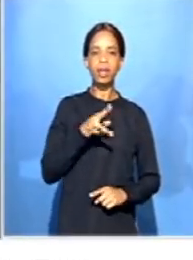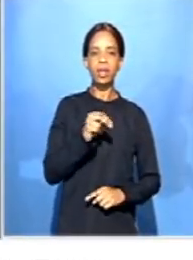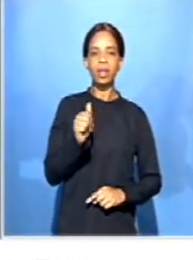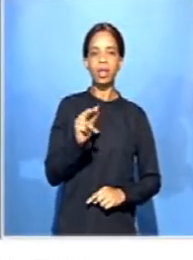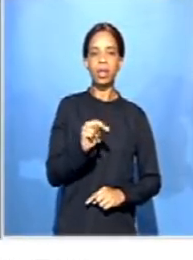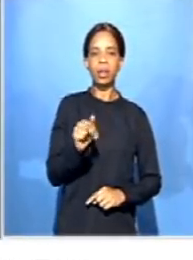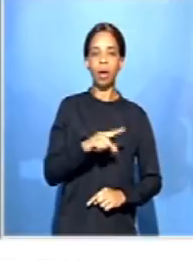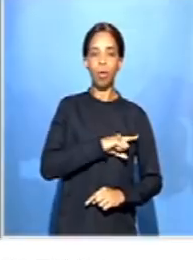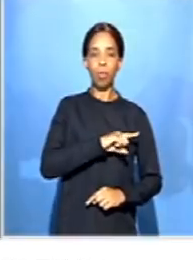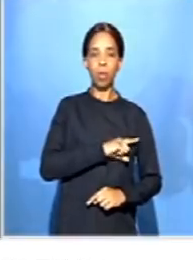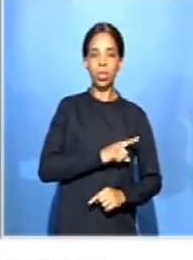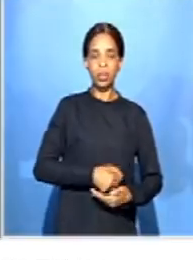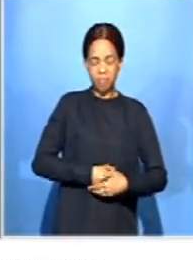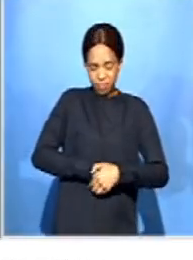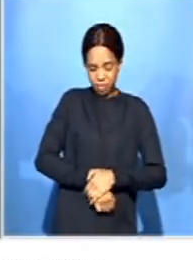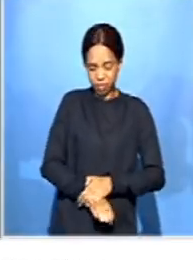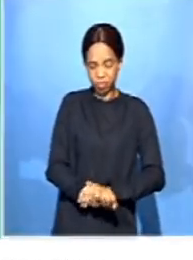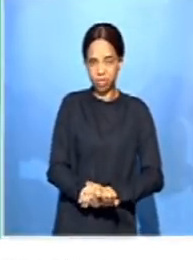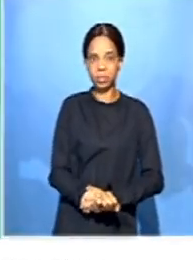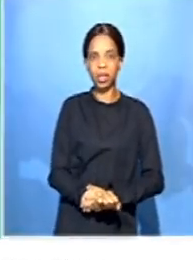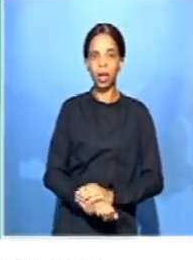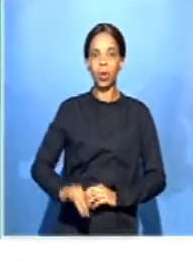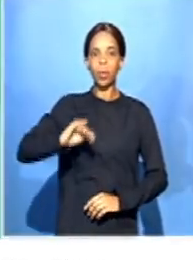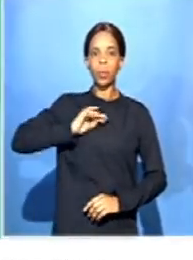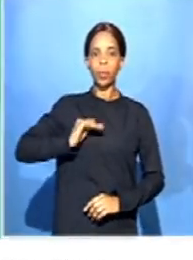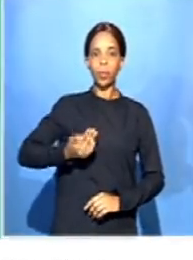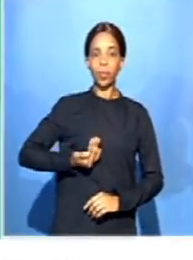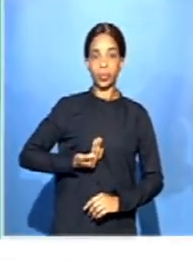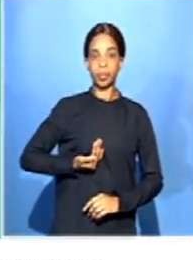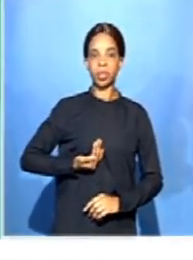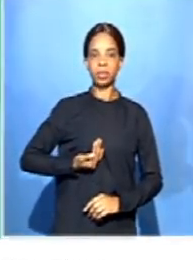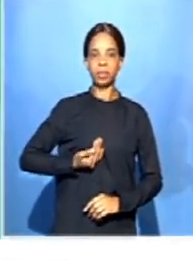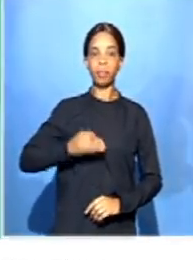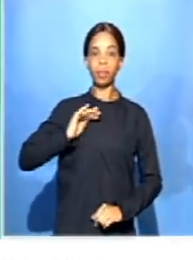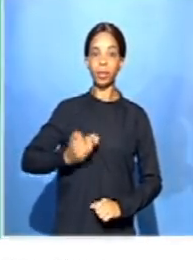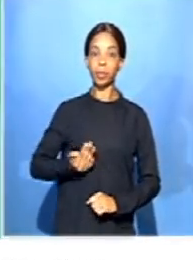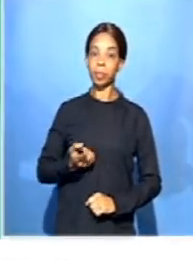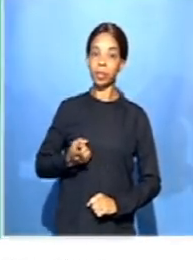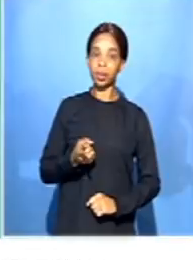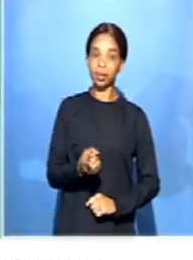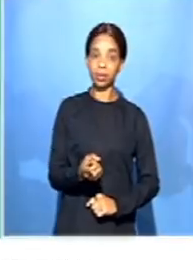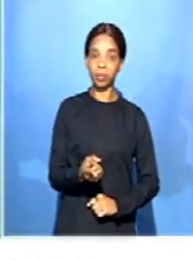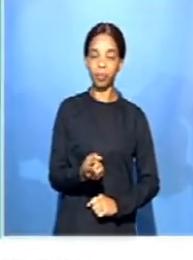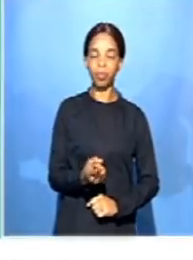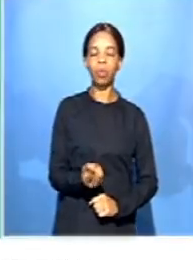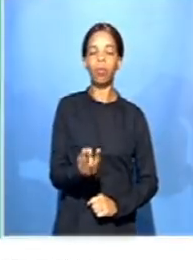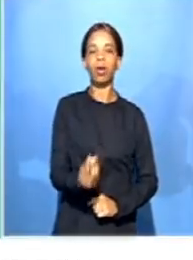mosisi mosadi o ile nsiganka o na ka ba tau